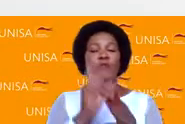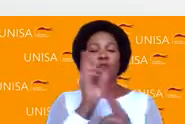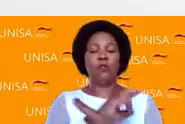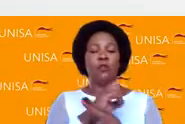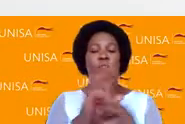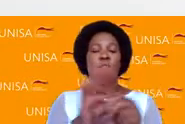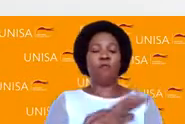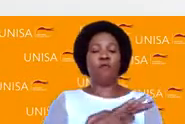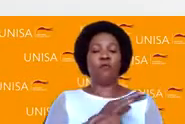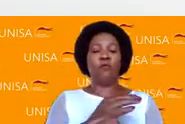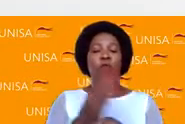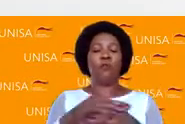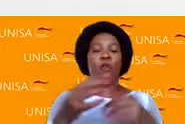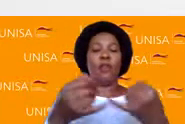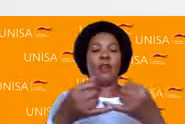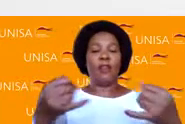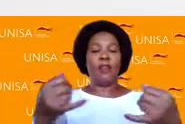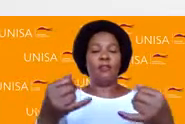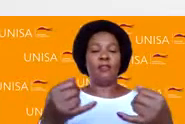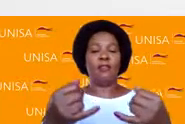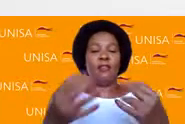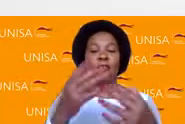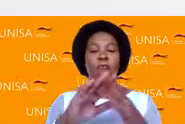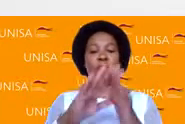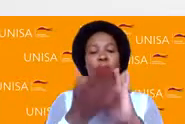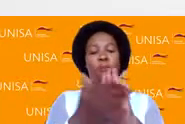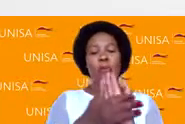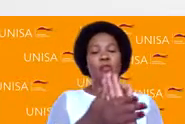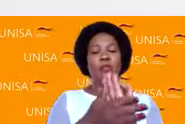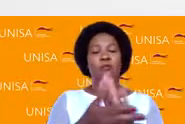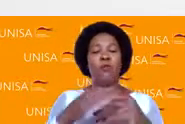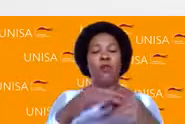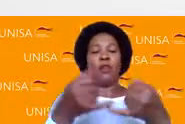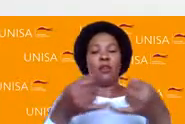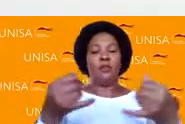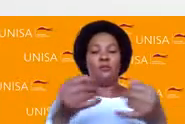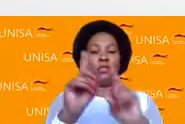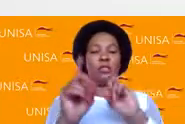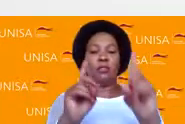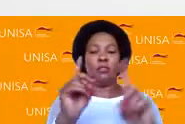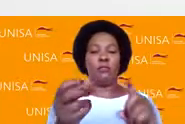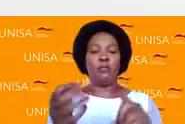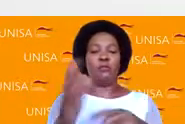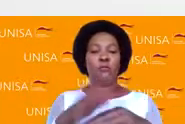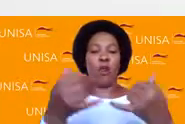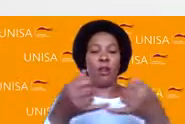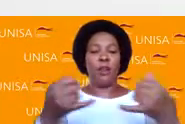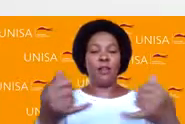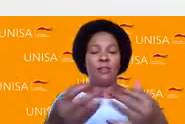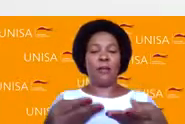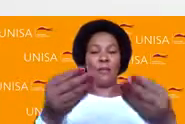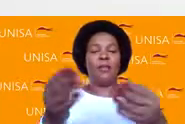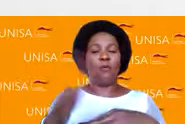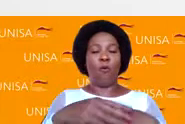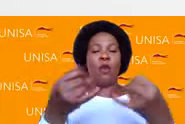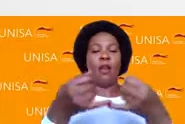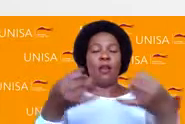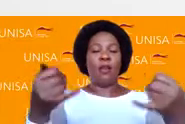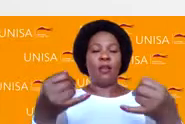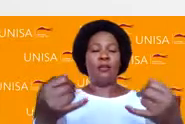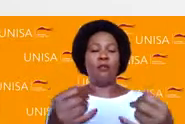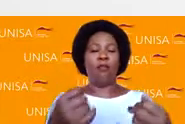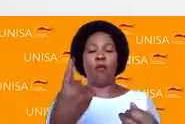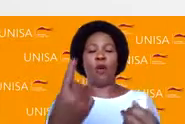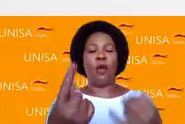have to complete online. The questions you receive online, everything is online, you submit online, where the other one might be a one where